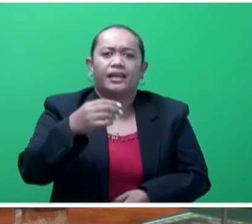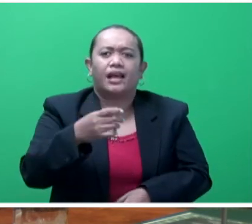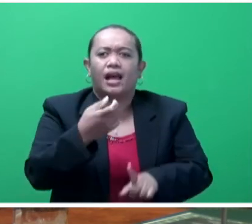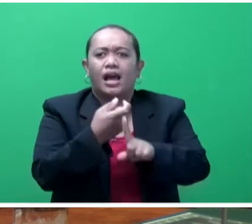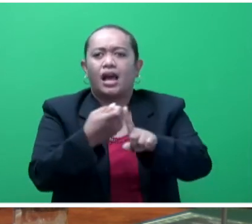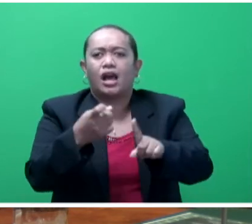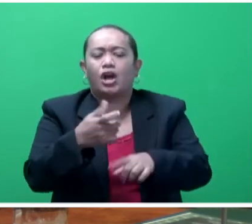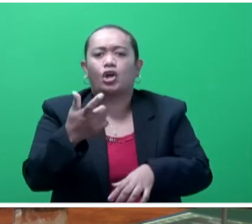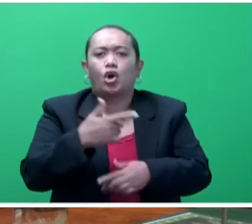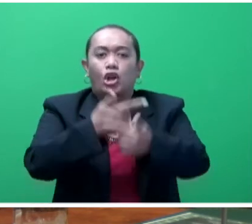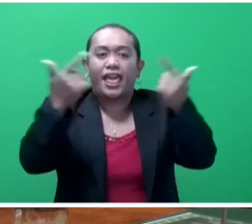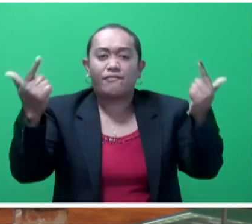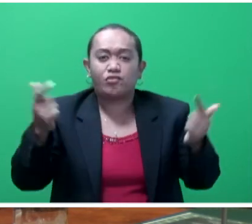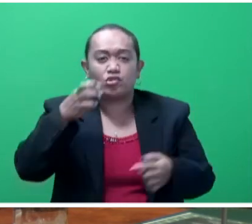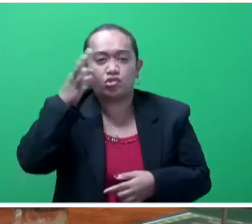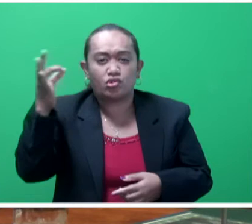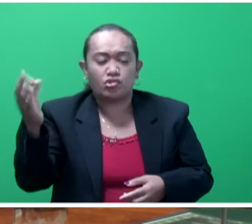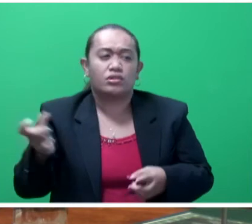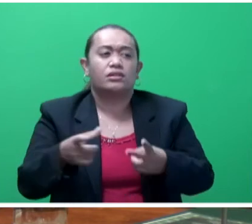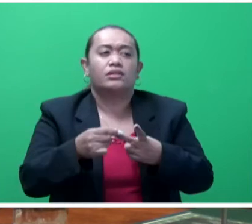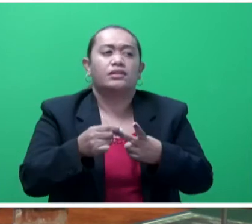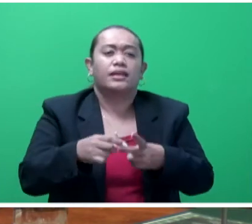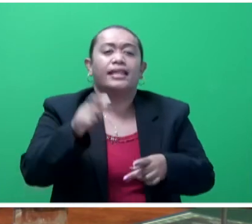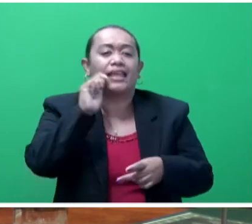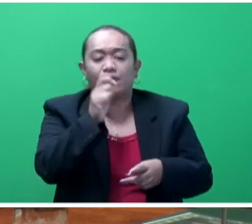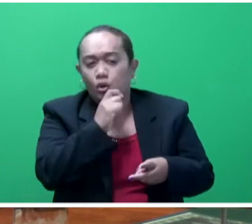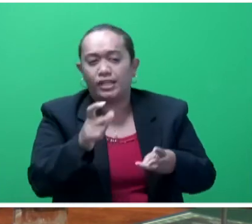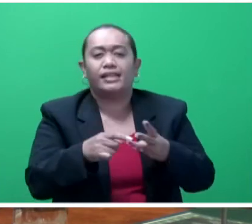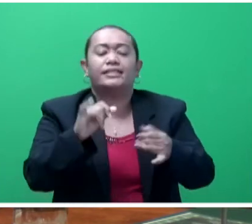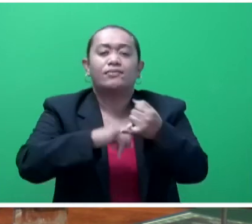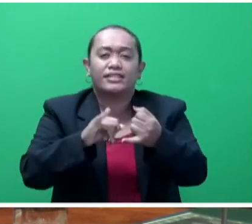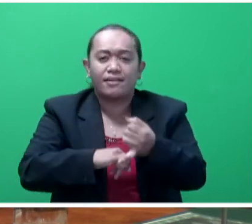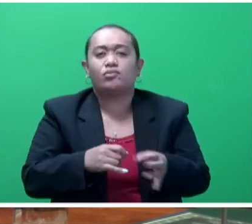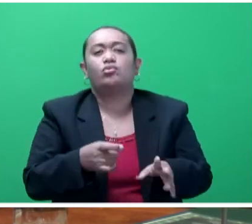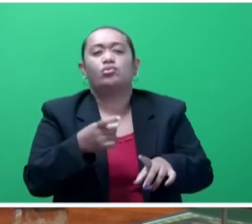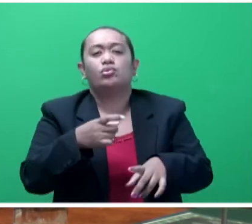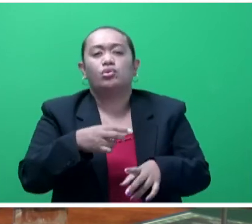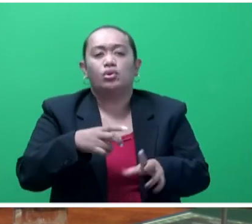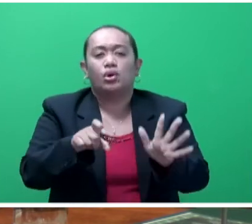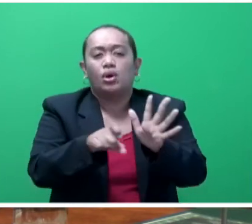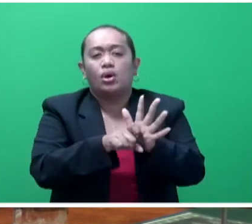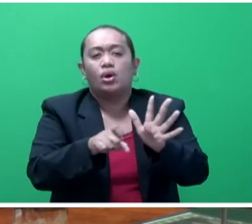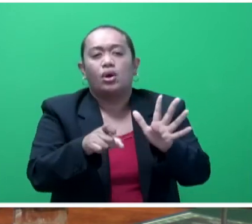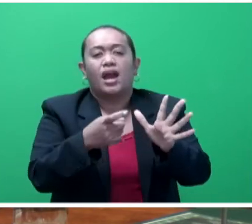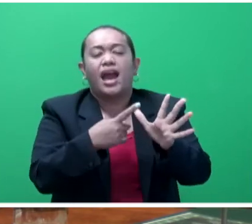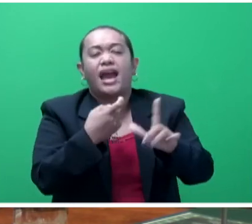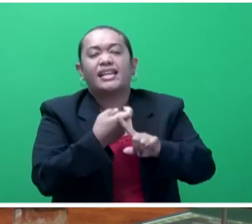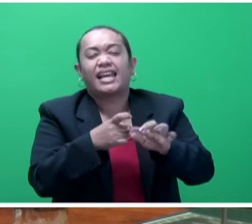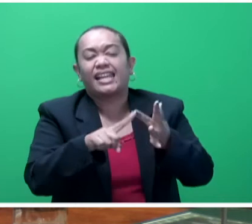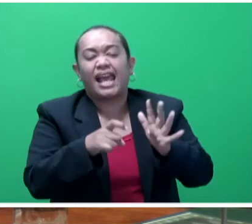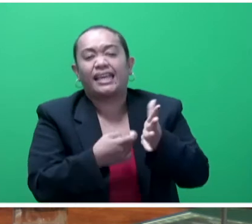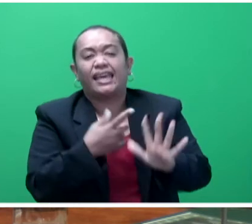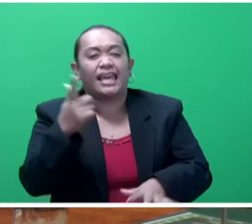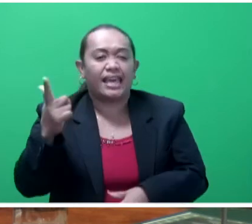Korovo, Senganga, Tavuni, Savu-Savu, Reki-Reki, Nakasi, and Lemi. Nambowalu is the 9th